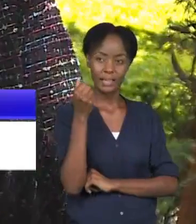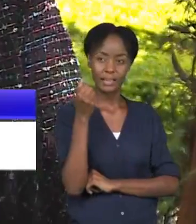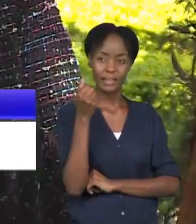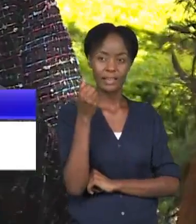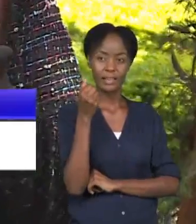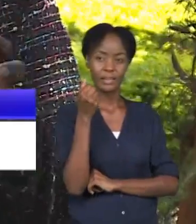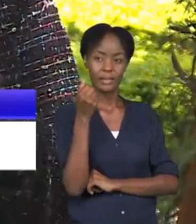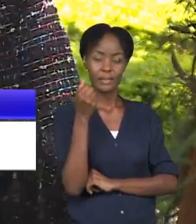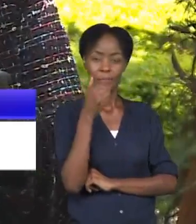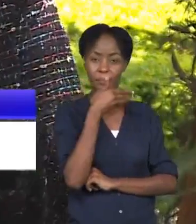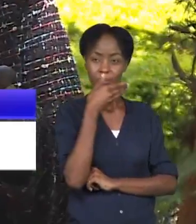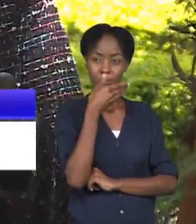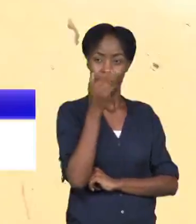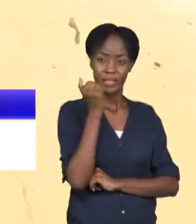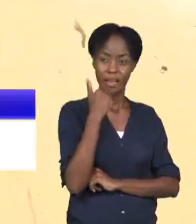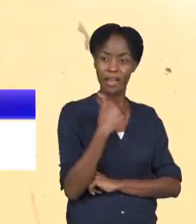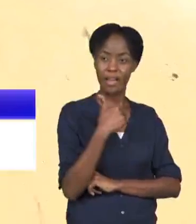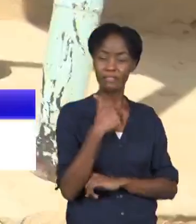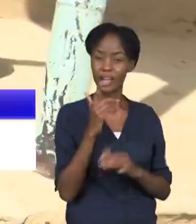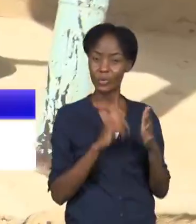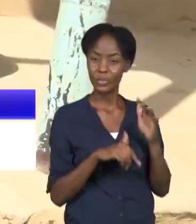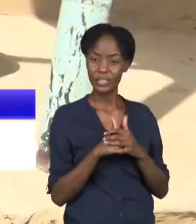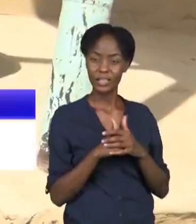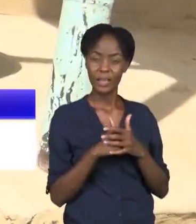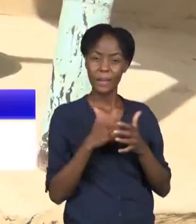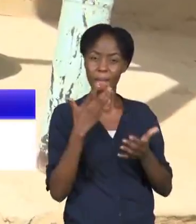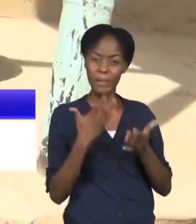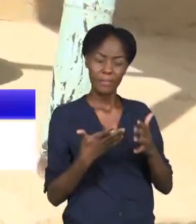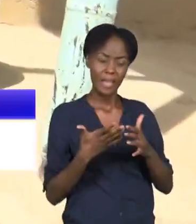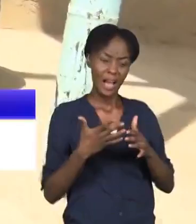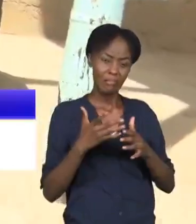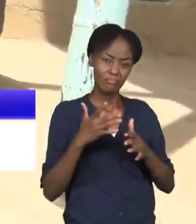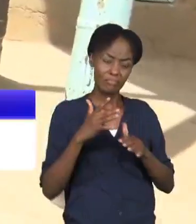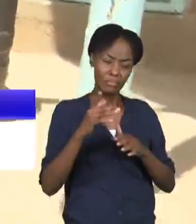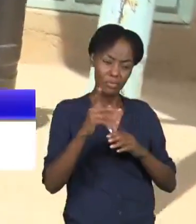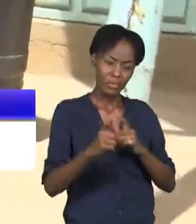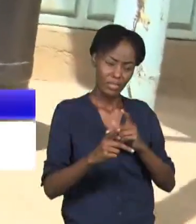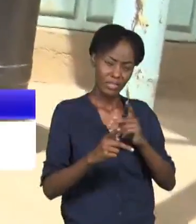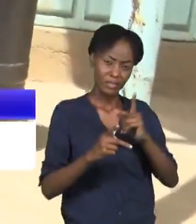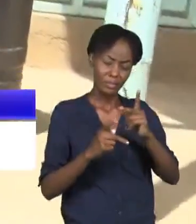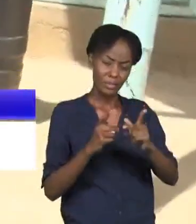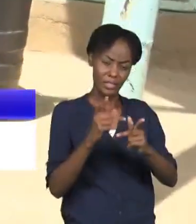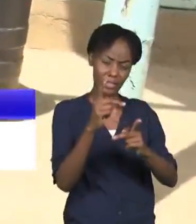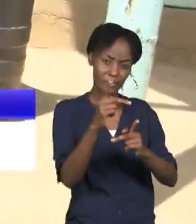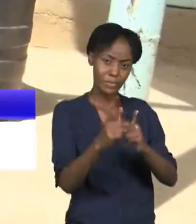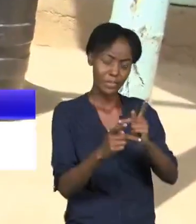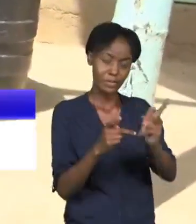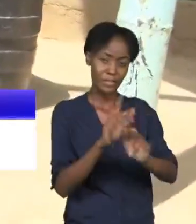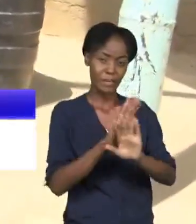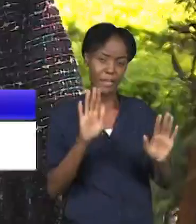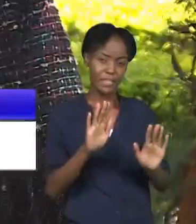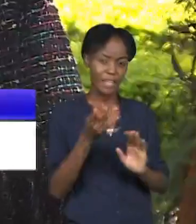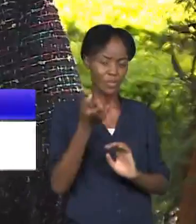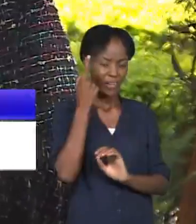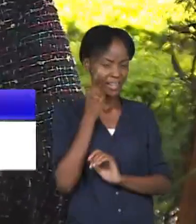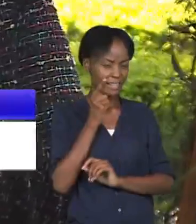They should have had a kind of stepping stones, like going in stages. You're just trying to understand